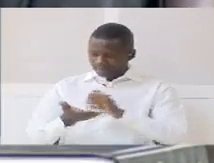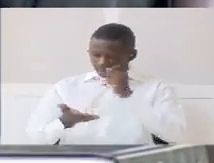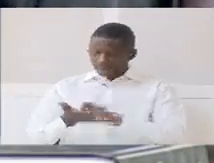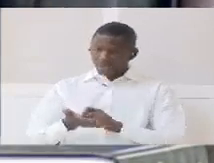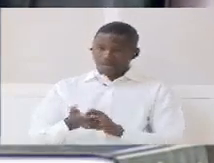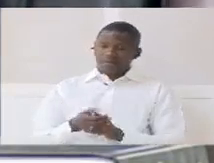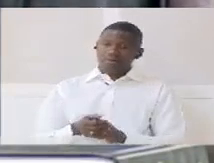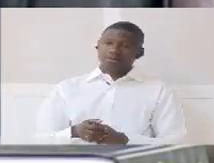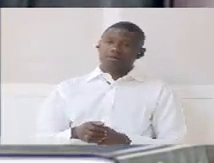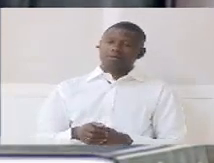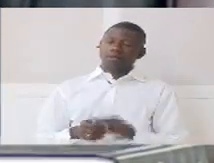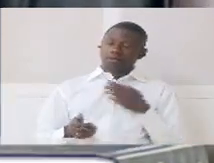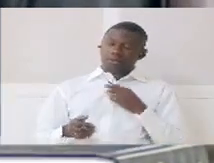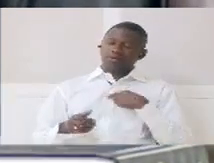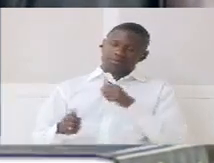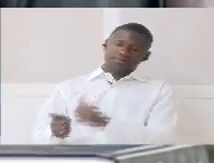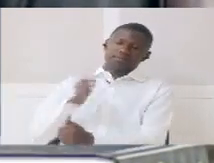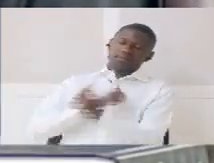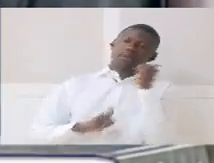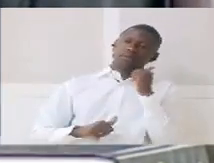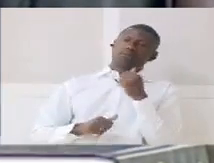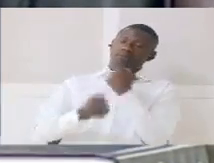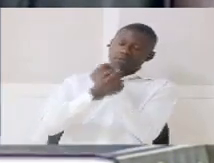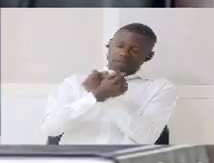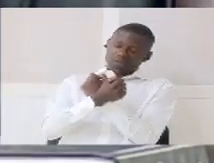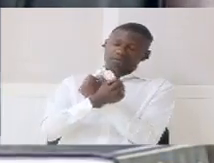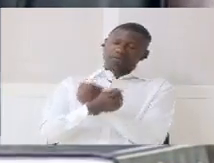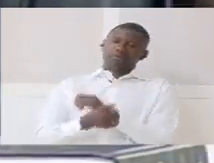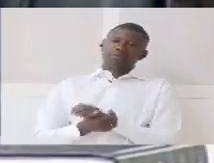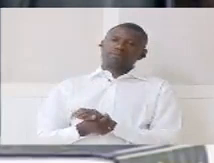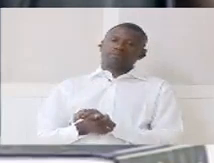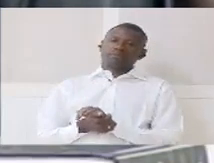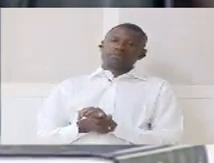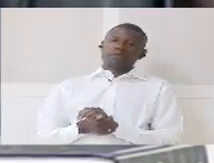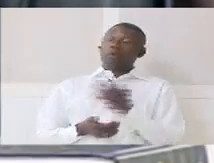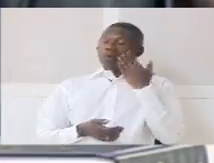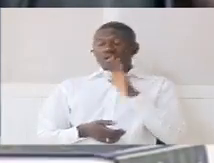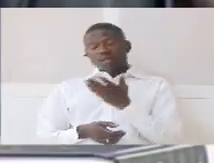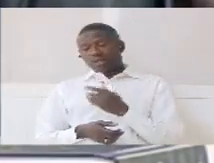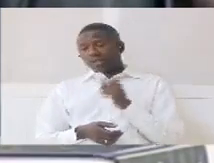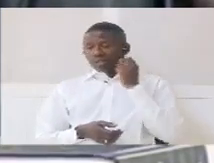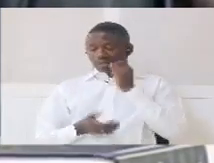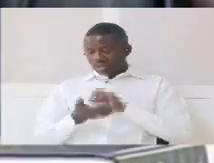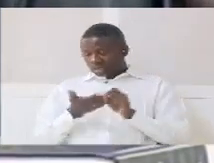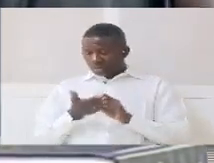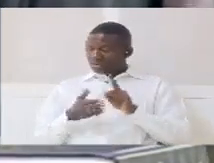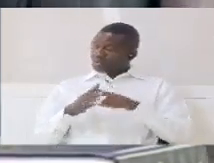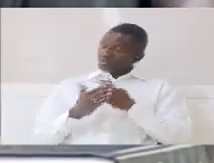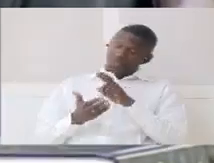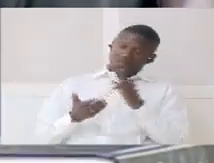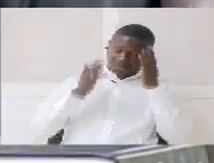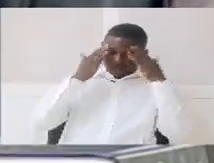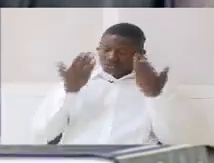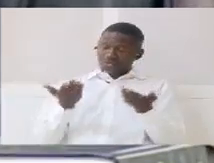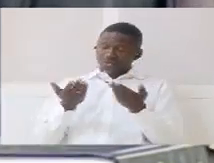writing. Then you move to mile two. Then you return me back to mile two. Where suffer okay? Famous suffer okay? I don't know. Whether they wrote or not, I don't know. That I move to